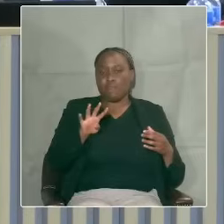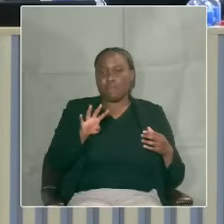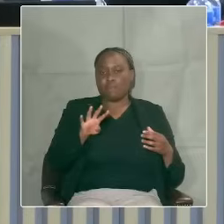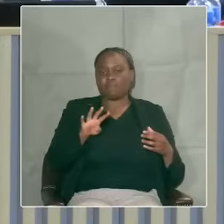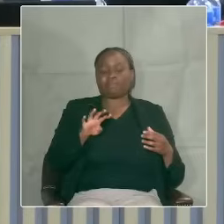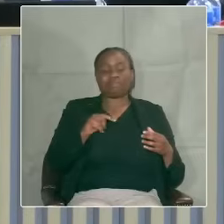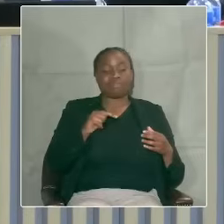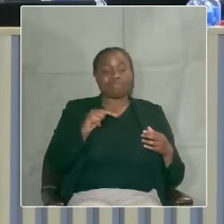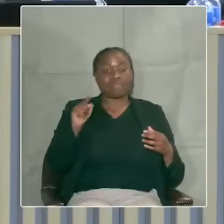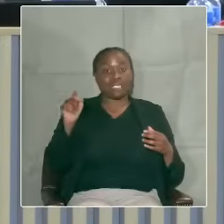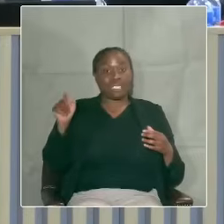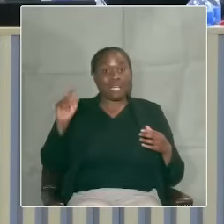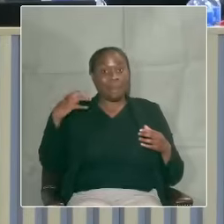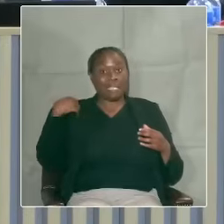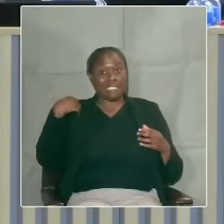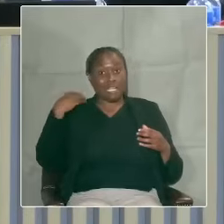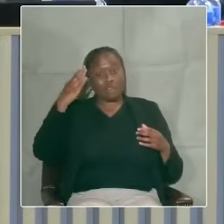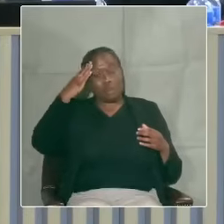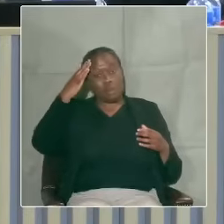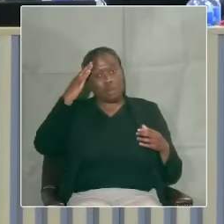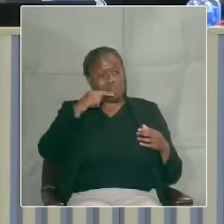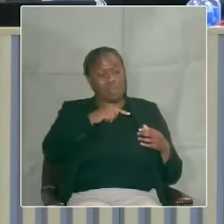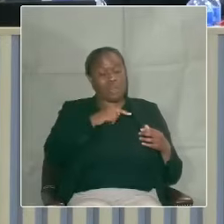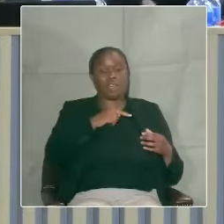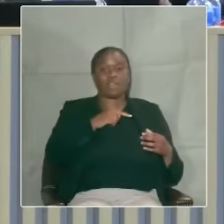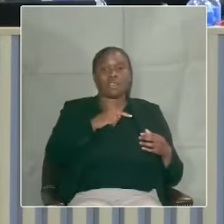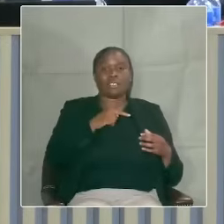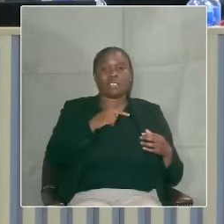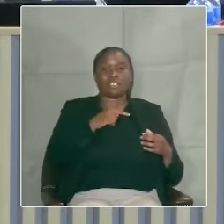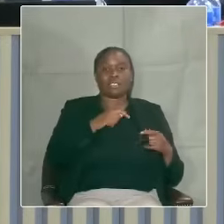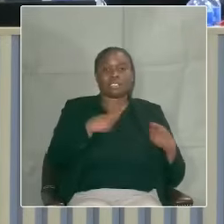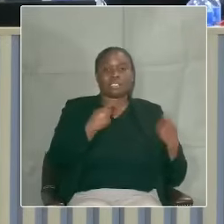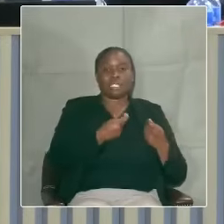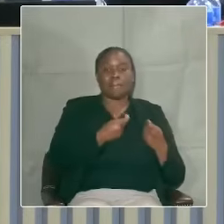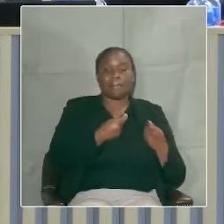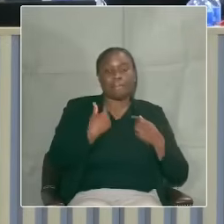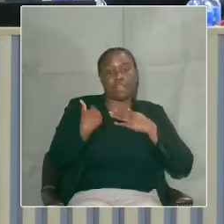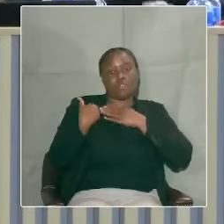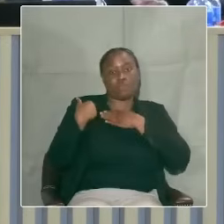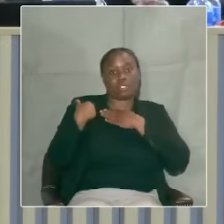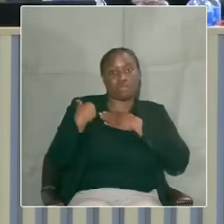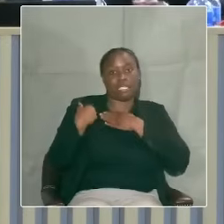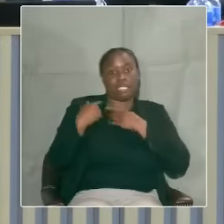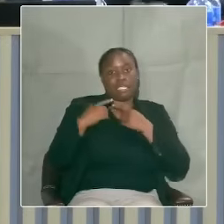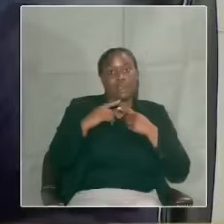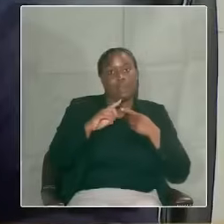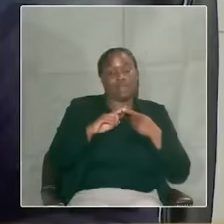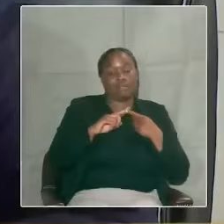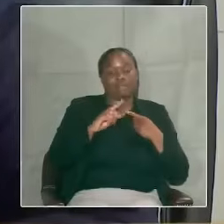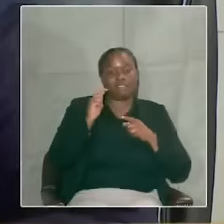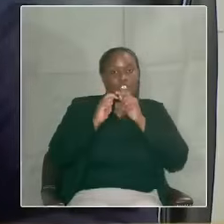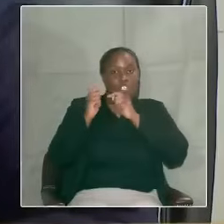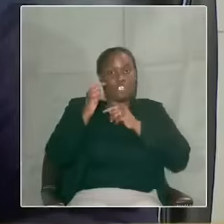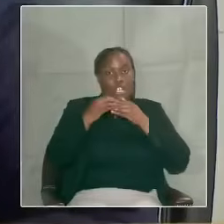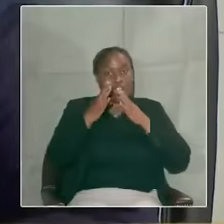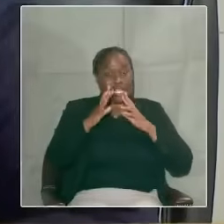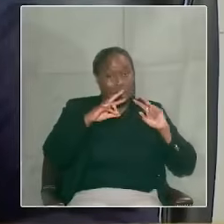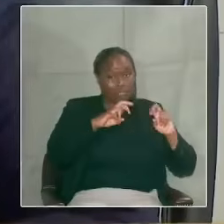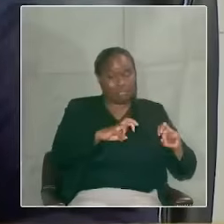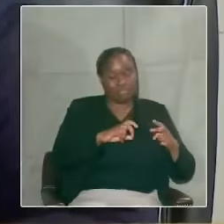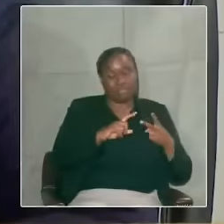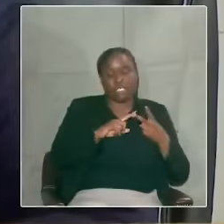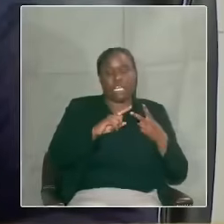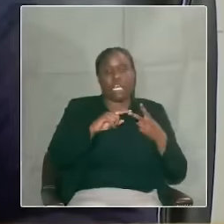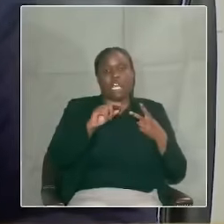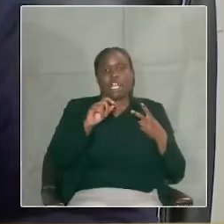the mandate of the task team has been extended to Fort Hare and also the traditional leaders'